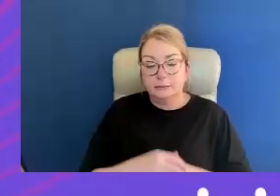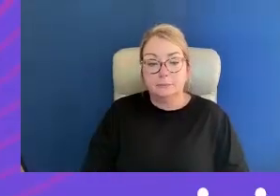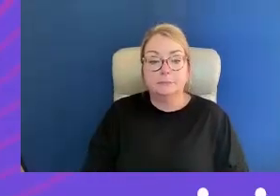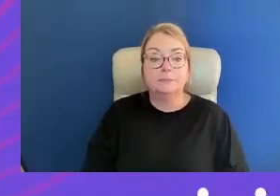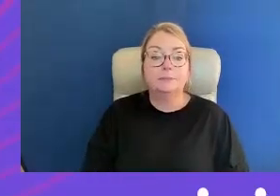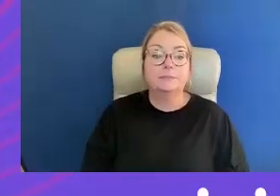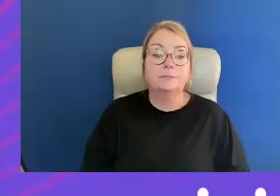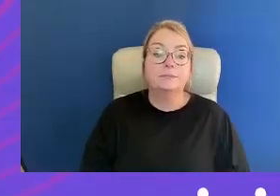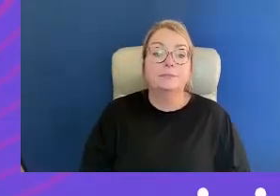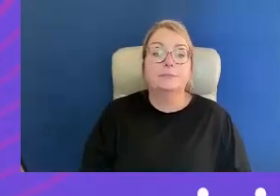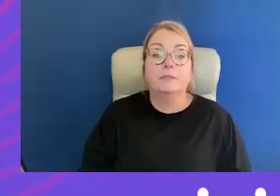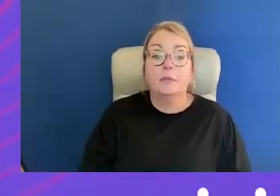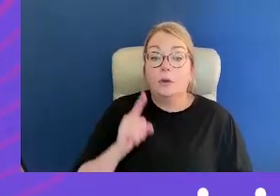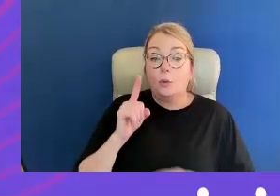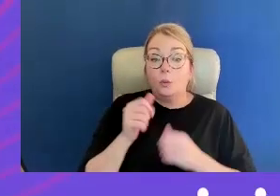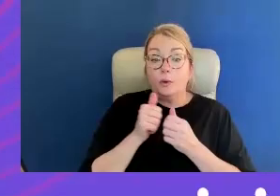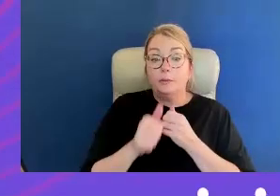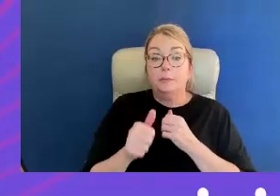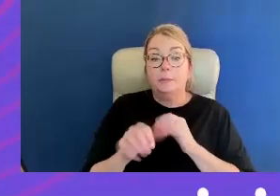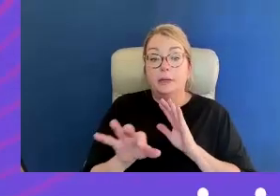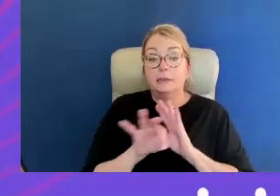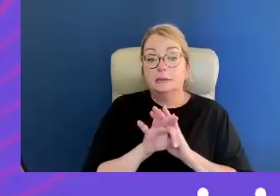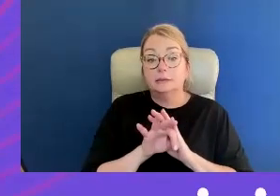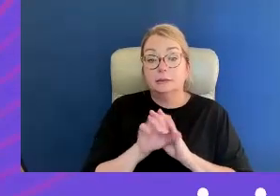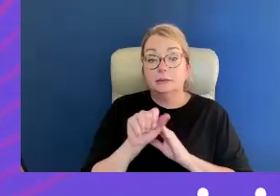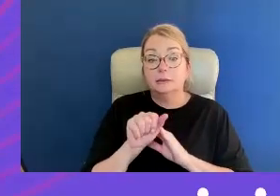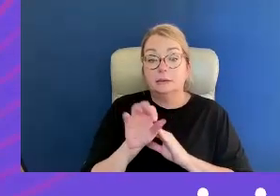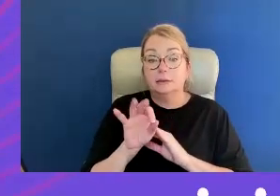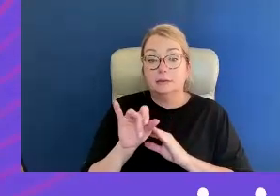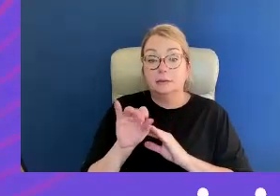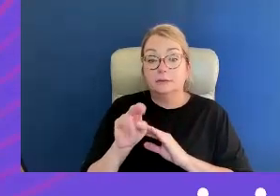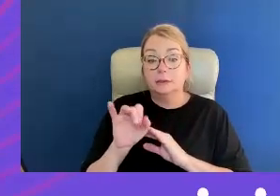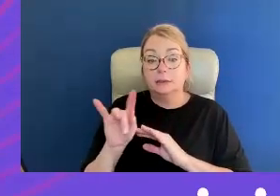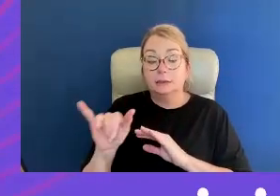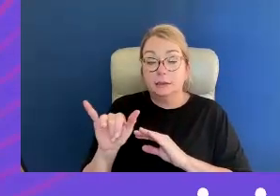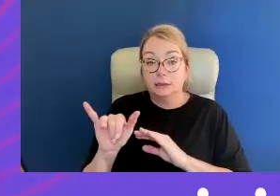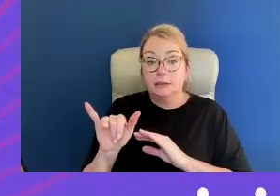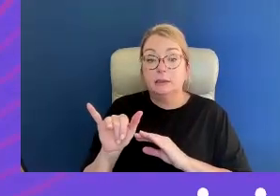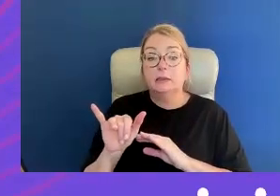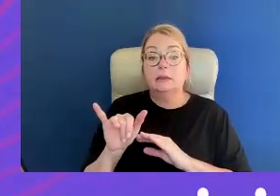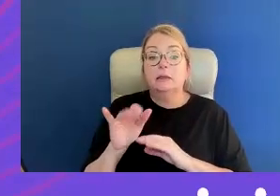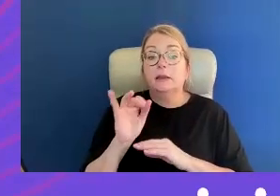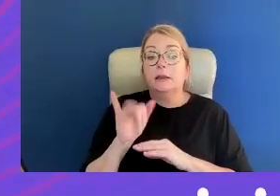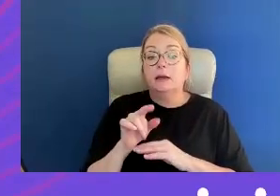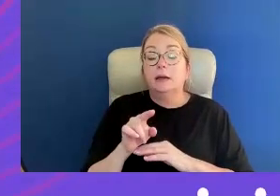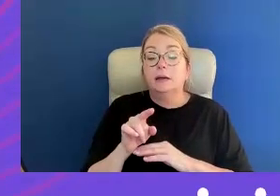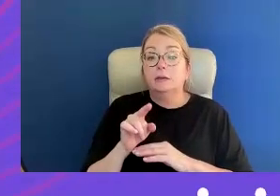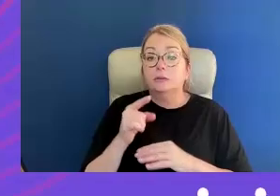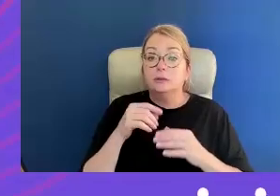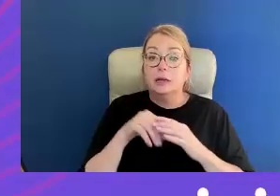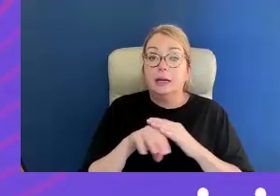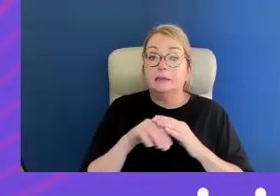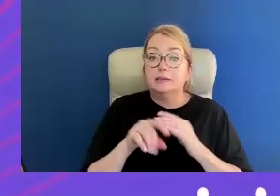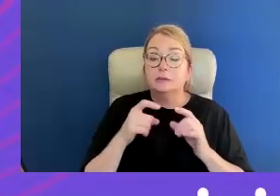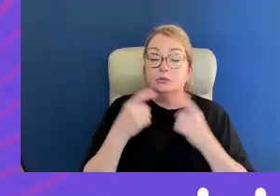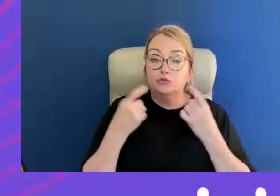One Pass Select Affinity, which is a new program this year as of January 1st, 2025. What this is that you have access to